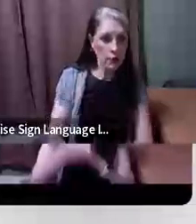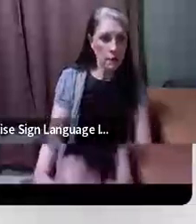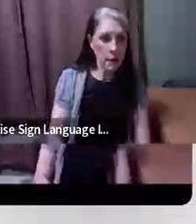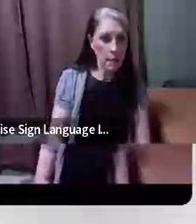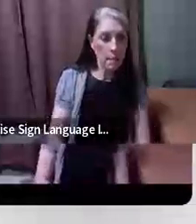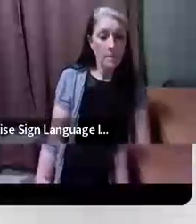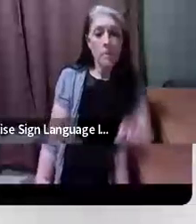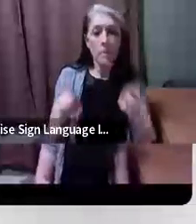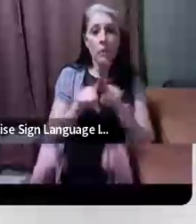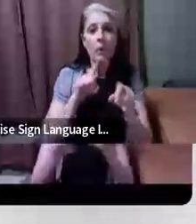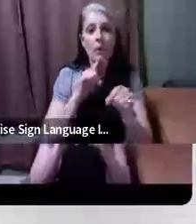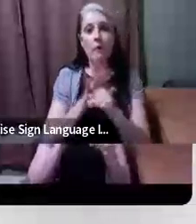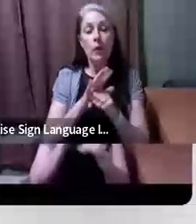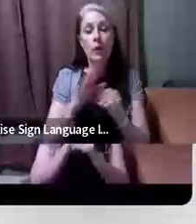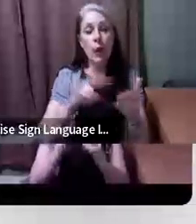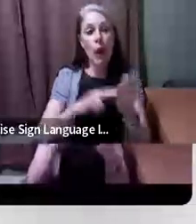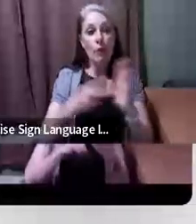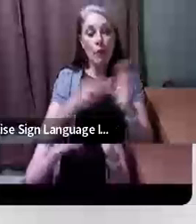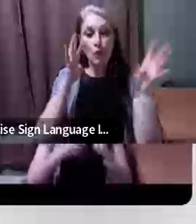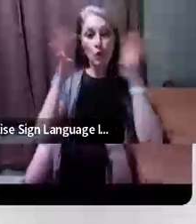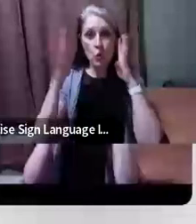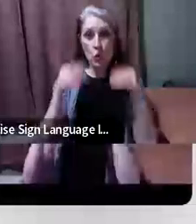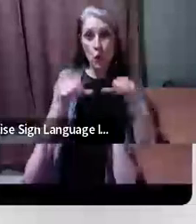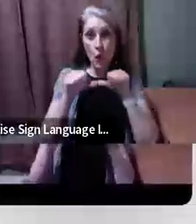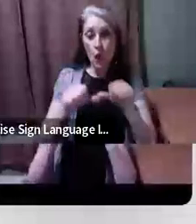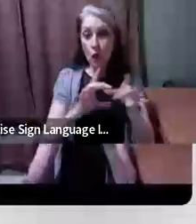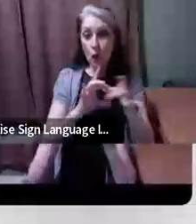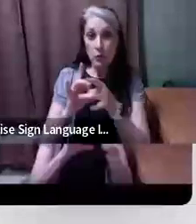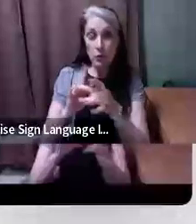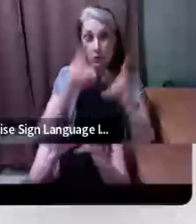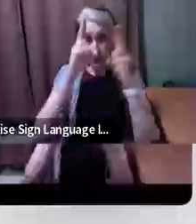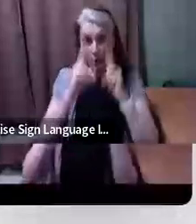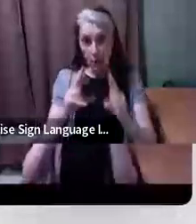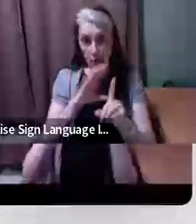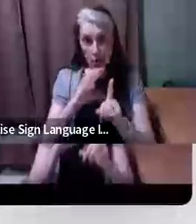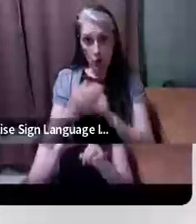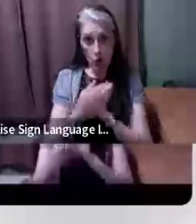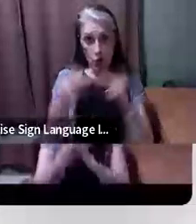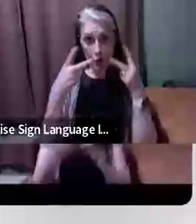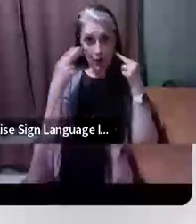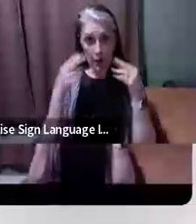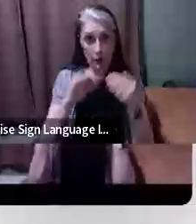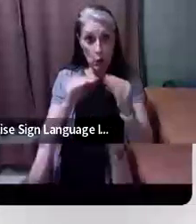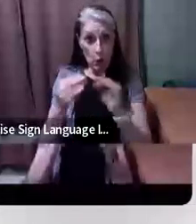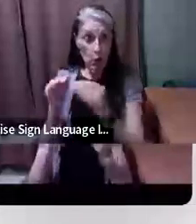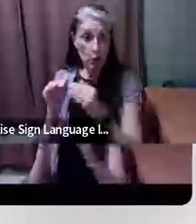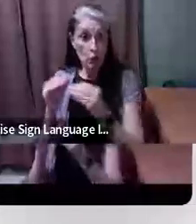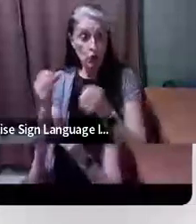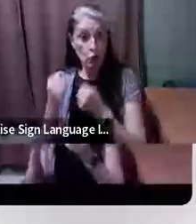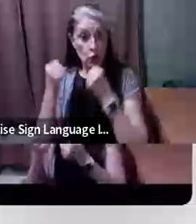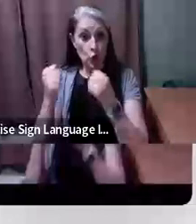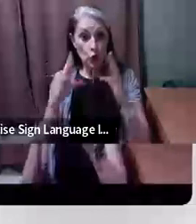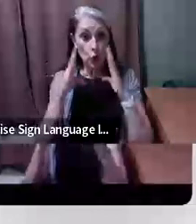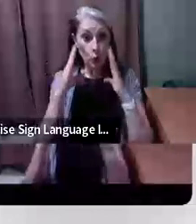But we also affirm our intentions for creating ongoing relationships that honor the culture and practices of Native communities and to strengthen our awareness